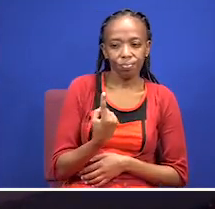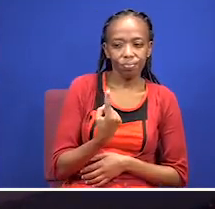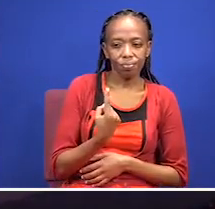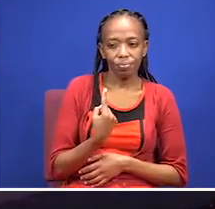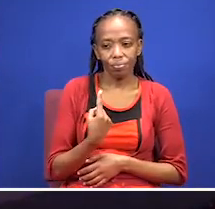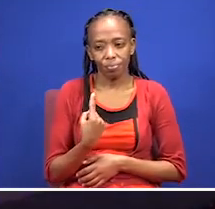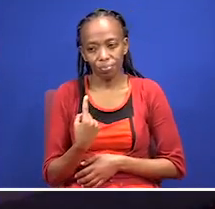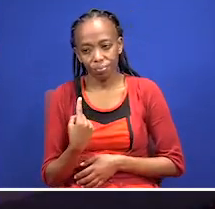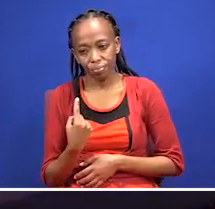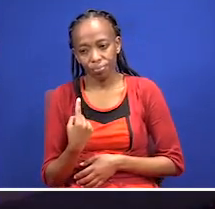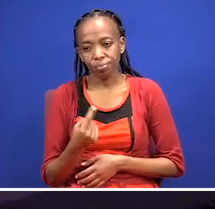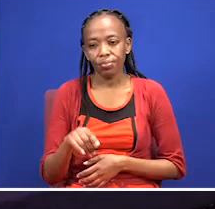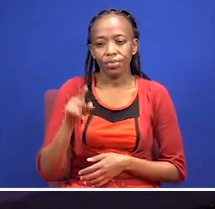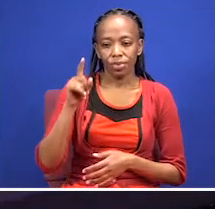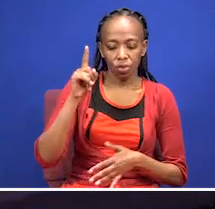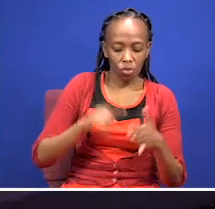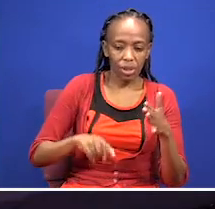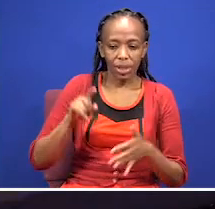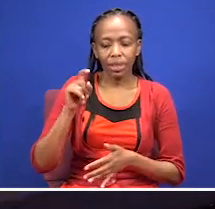Can you say softly?